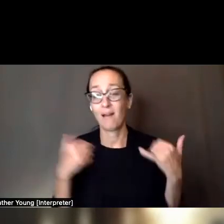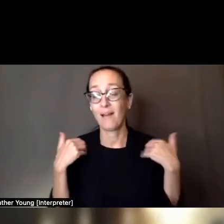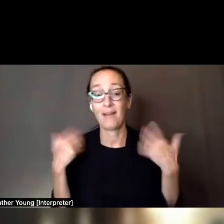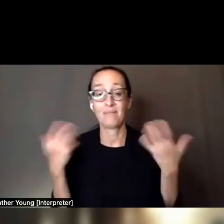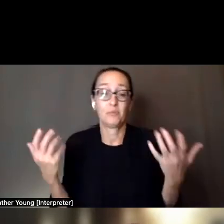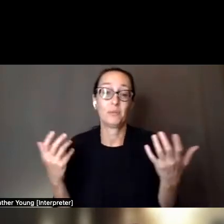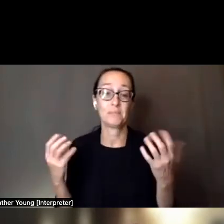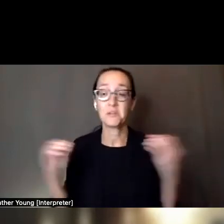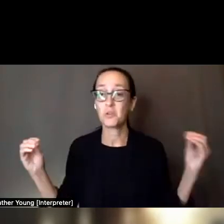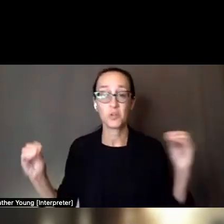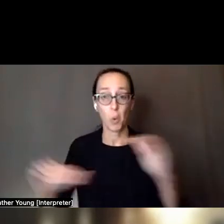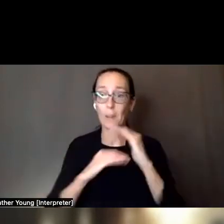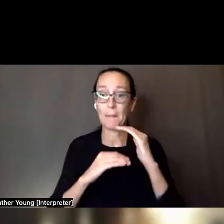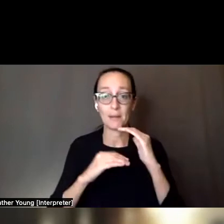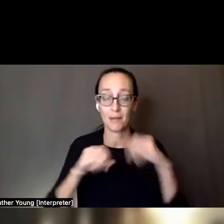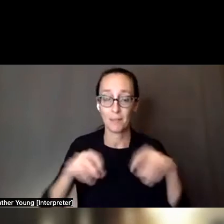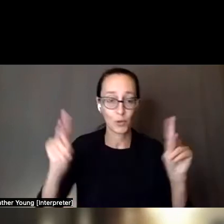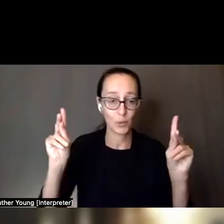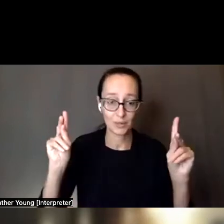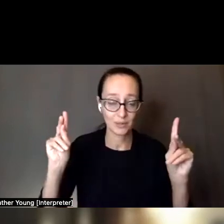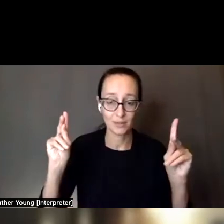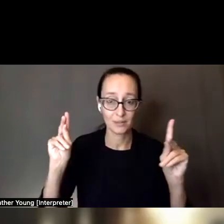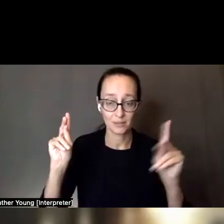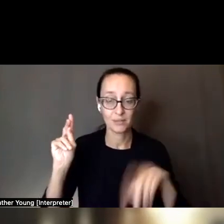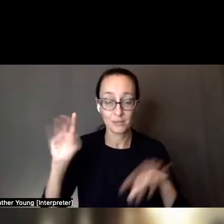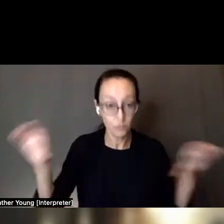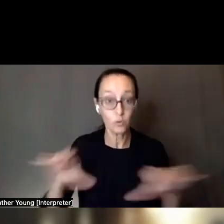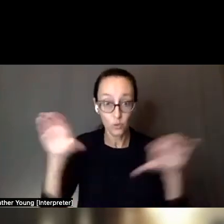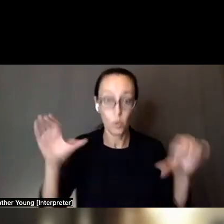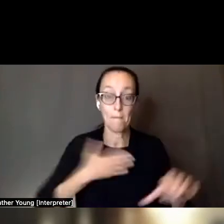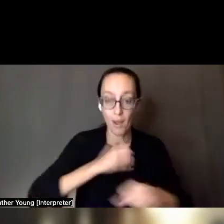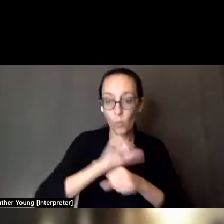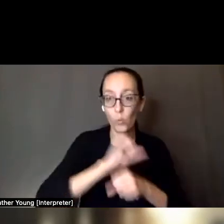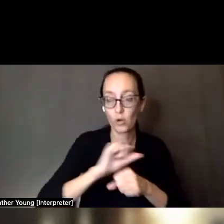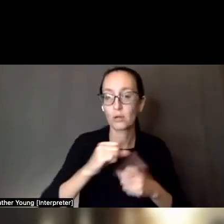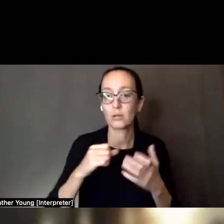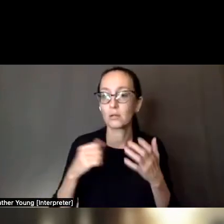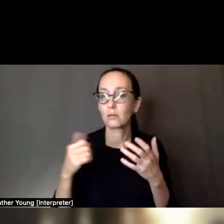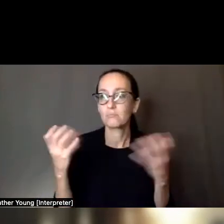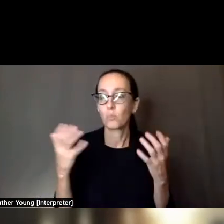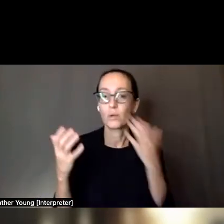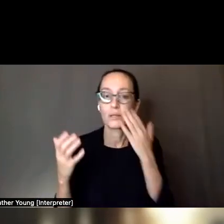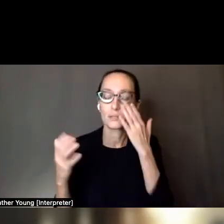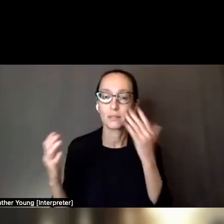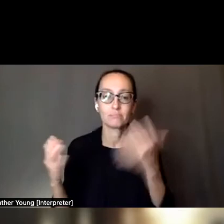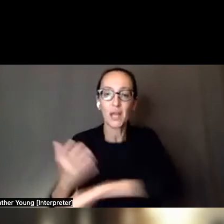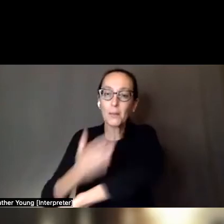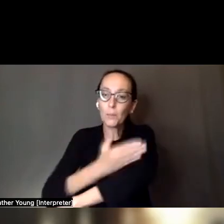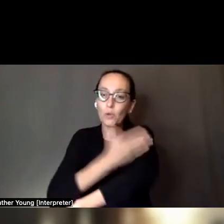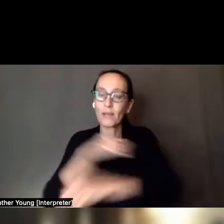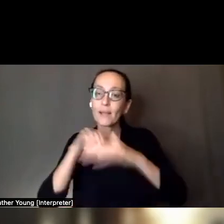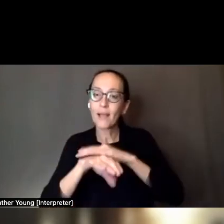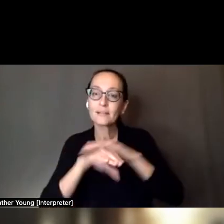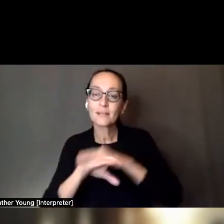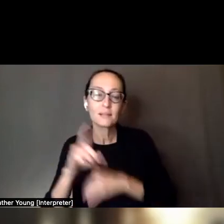to contribute to the work that I do with improving access to cochlear implants